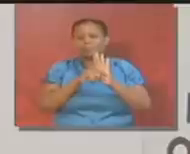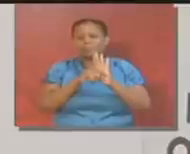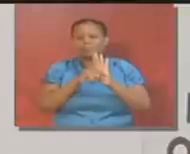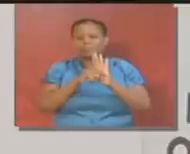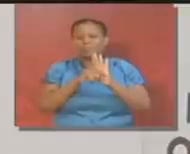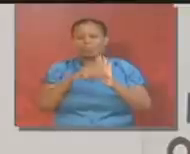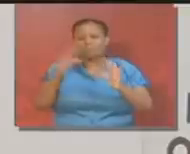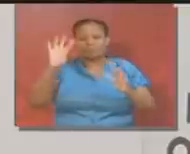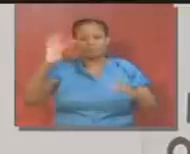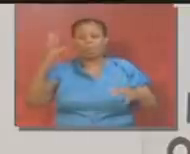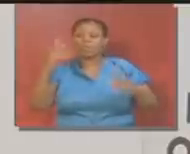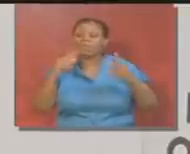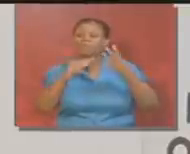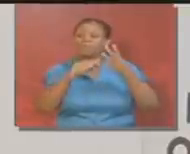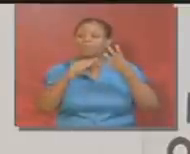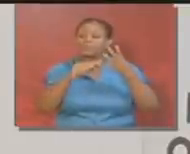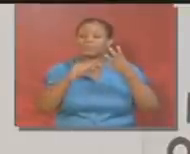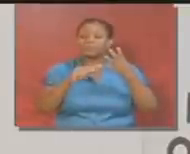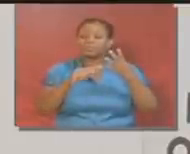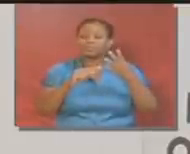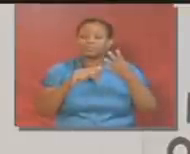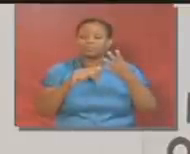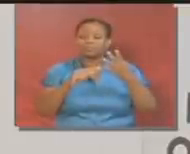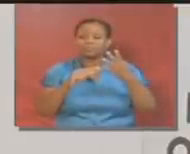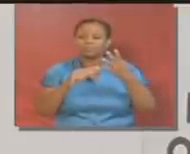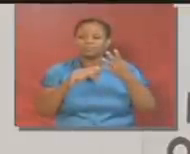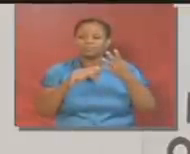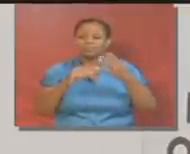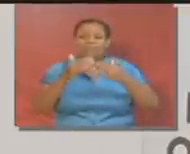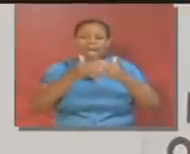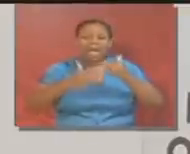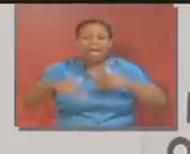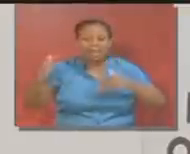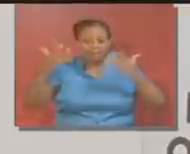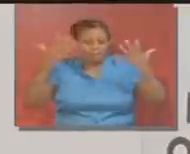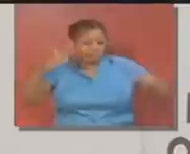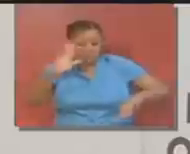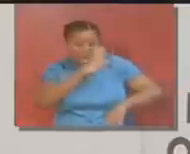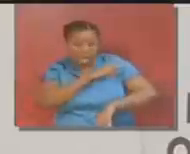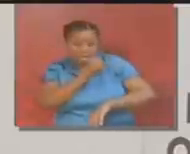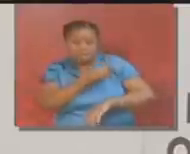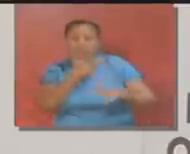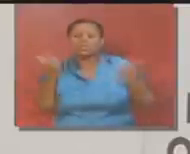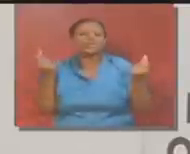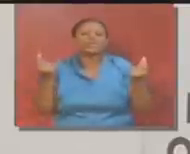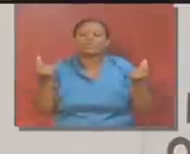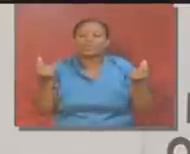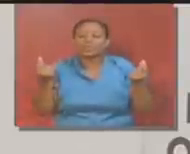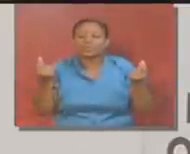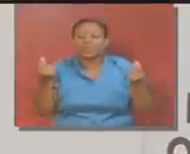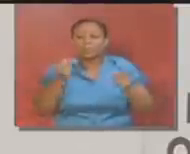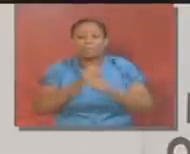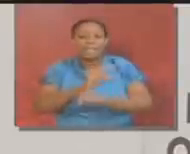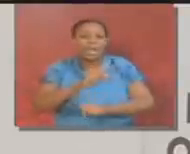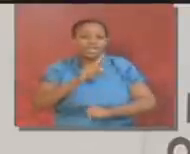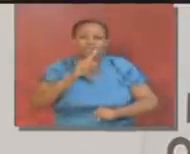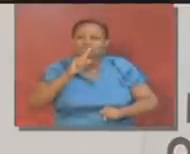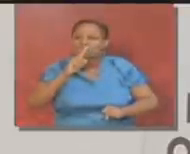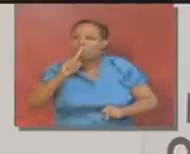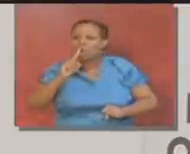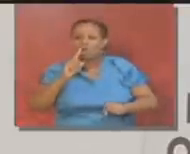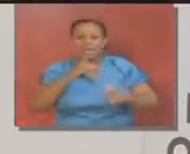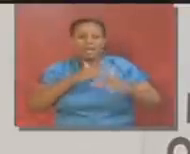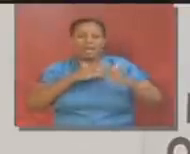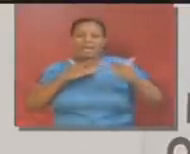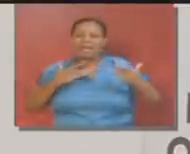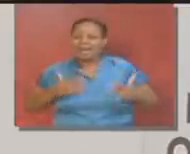do is the follow-up care. What we do is Dr. Ramrup also makes sure we're doing the heart scan. He does it maybe when they're